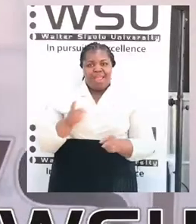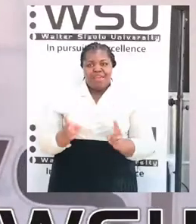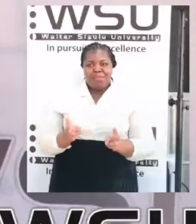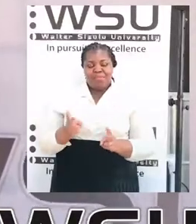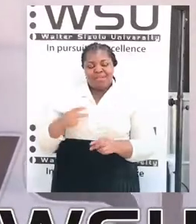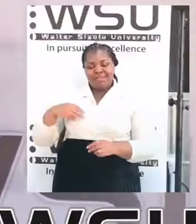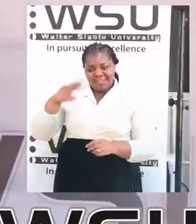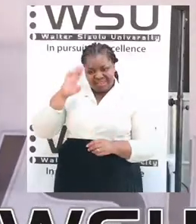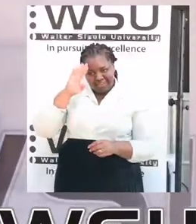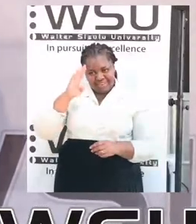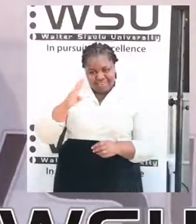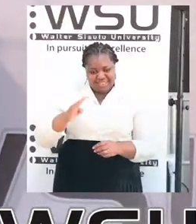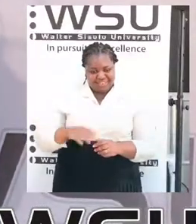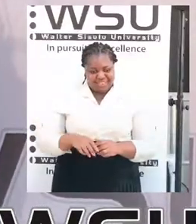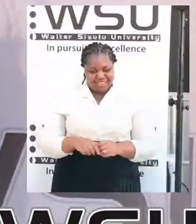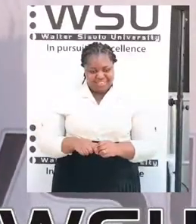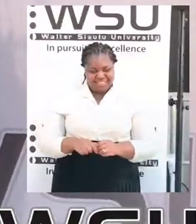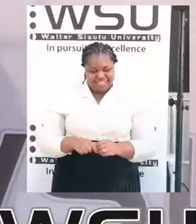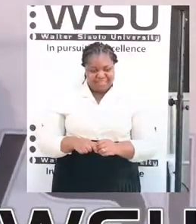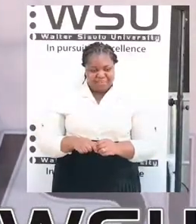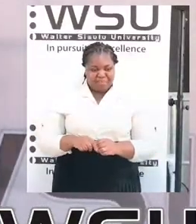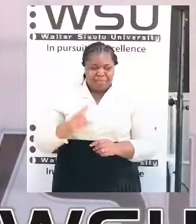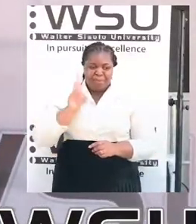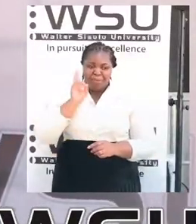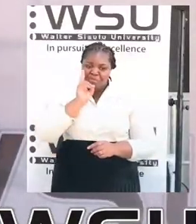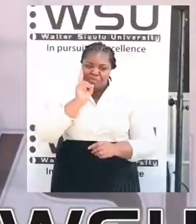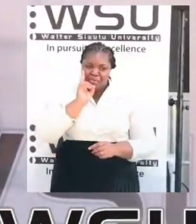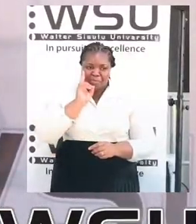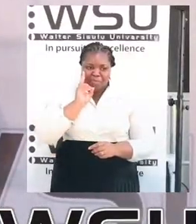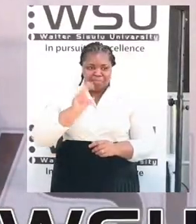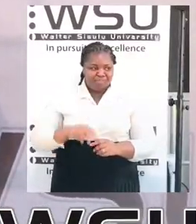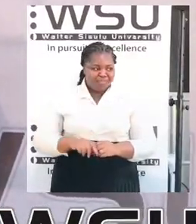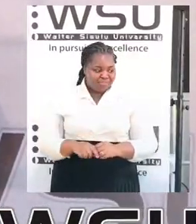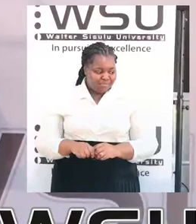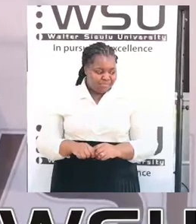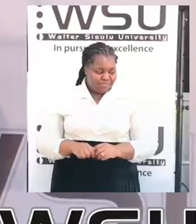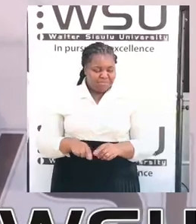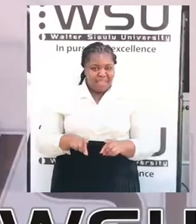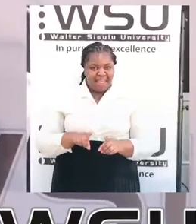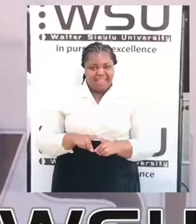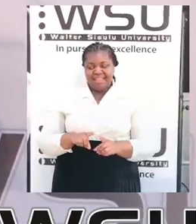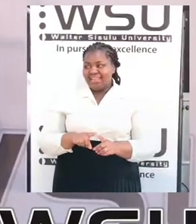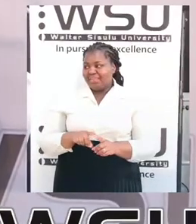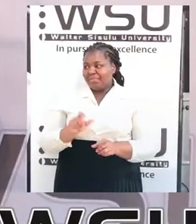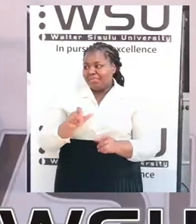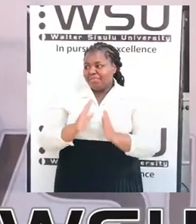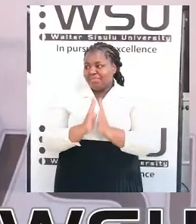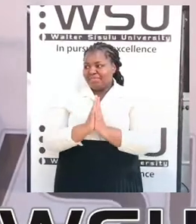ukubulisa. O bishop, no pope. Amakosta.